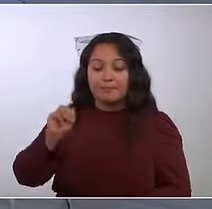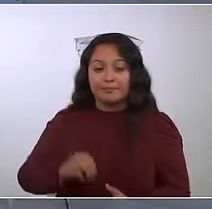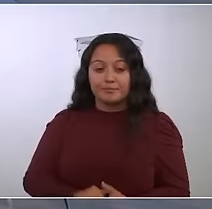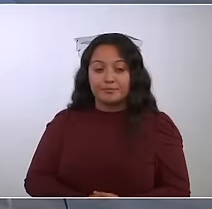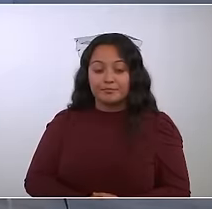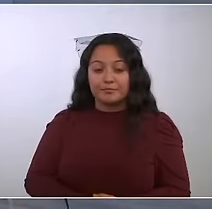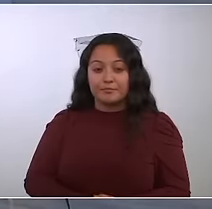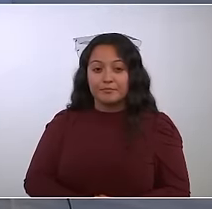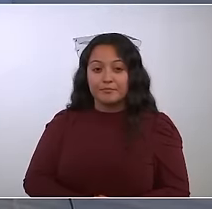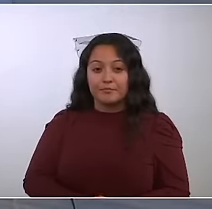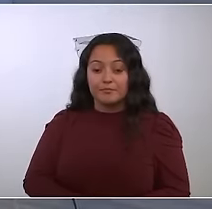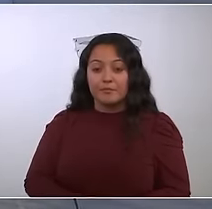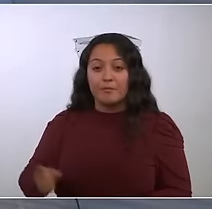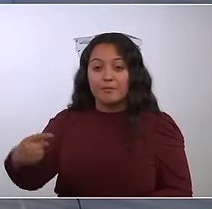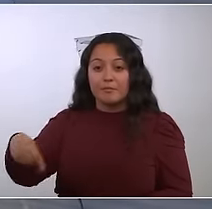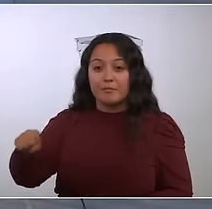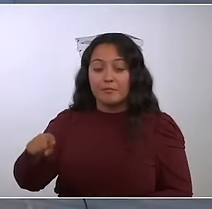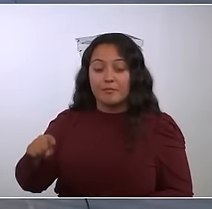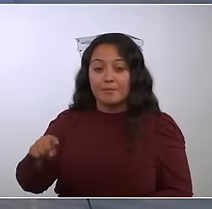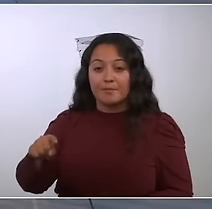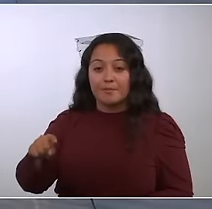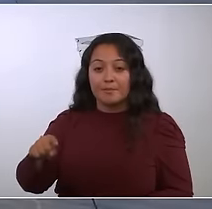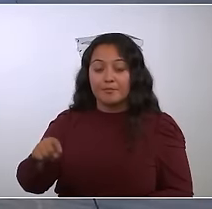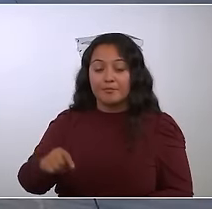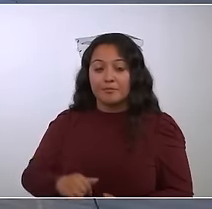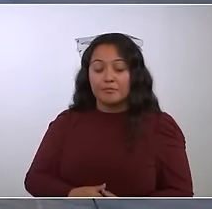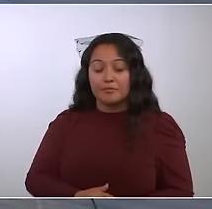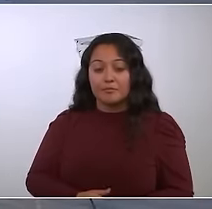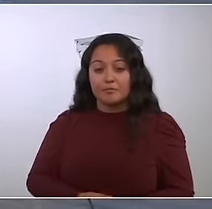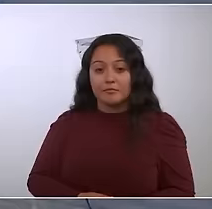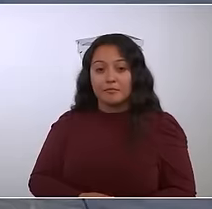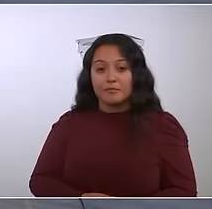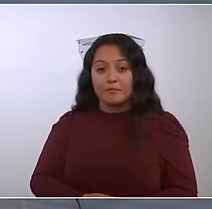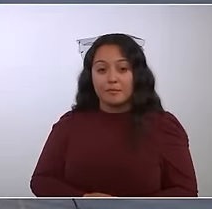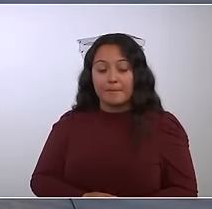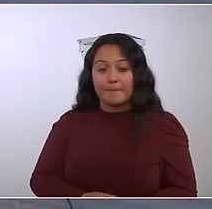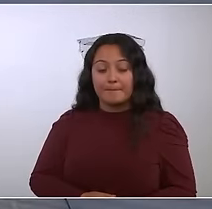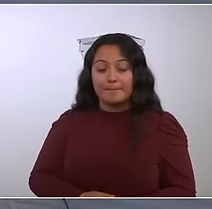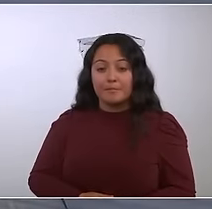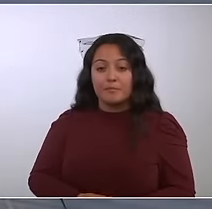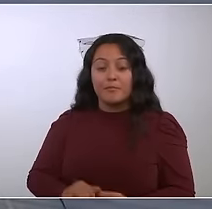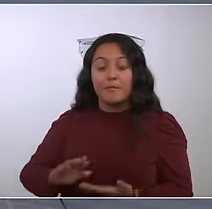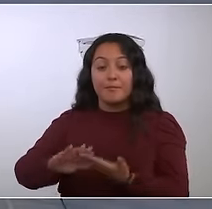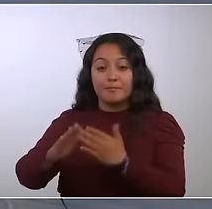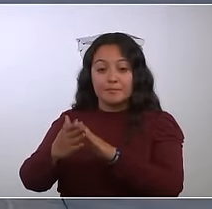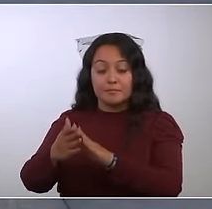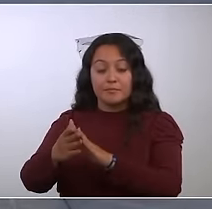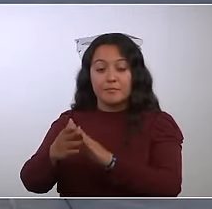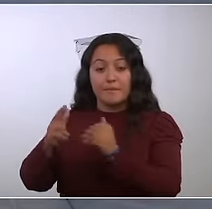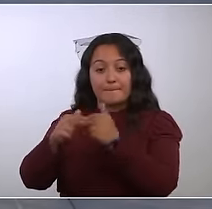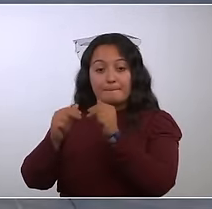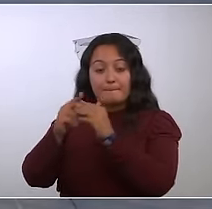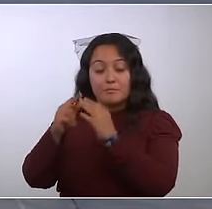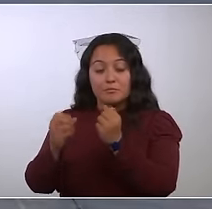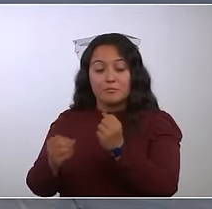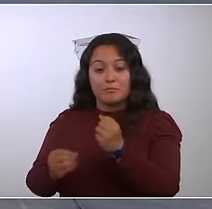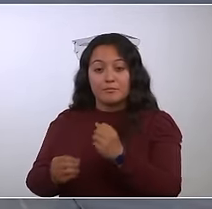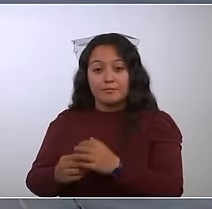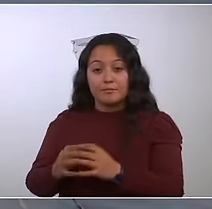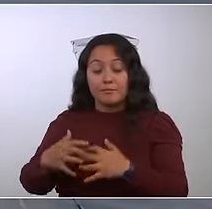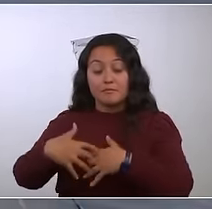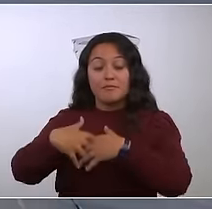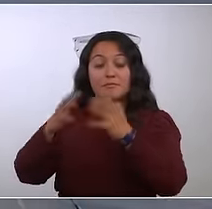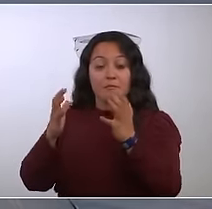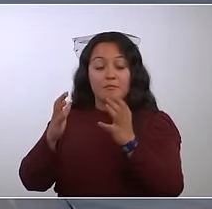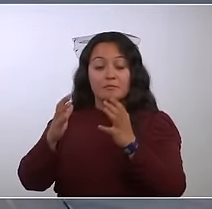the Ammonites and the people of Ashdod heard that the repairs of Jerusalem walls had gone ahead, que cuando los amonitas y aquellos habían escuchado las reparaciones